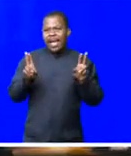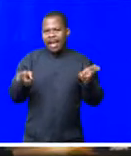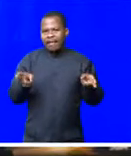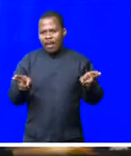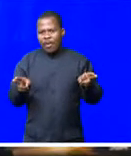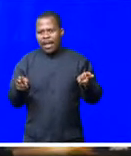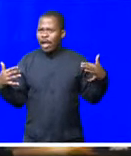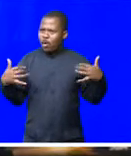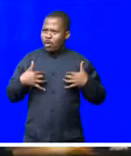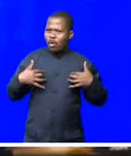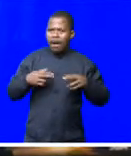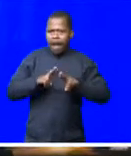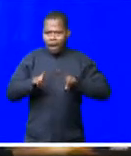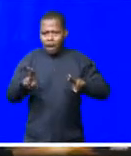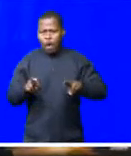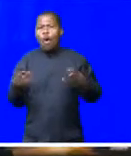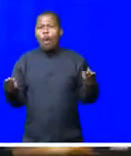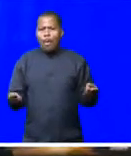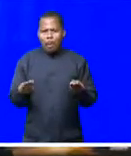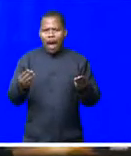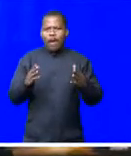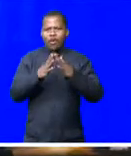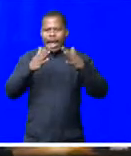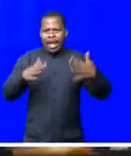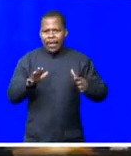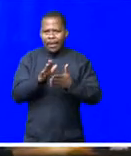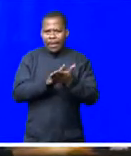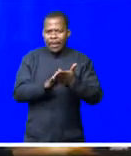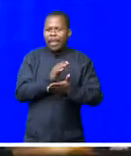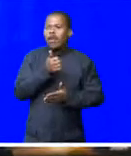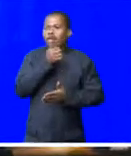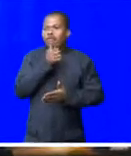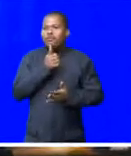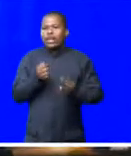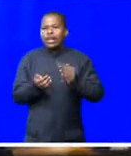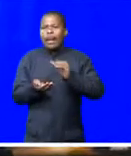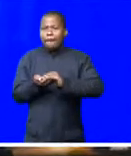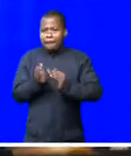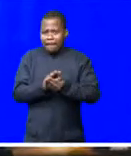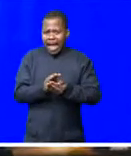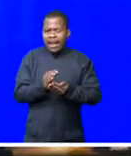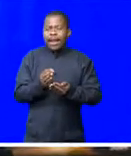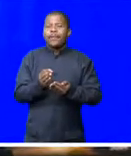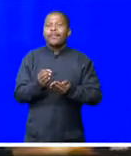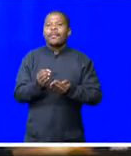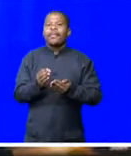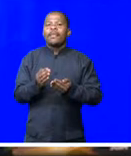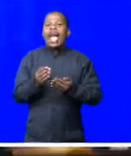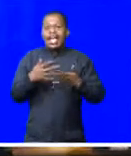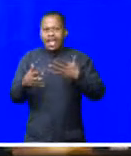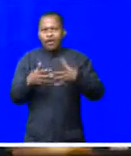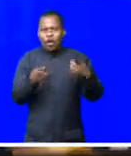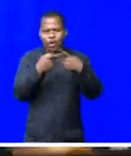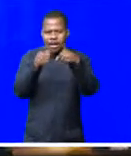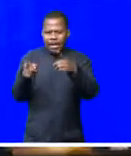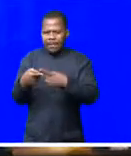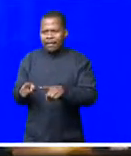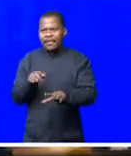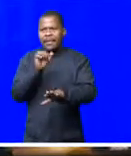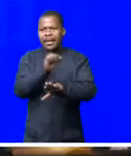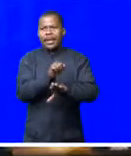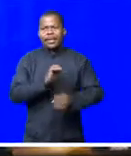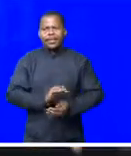tisetshenziswe sive kuleyanzawo tisebenzisele ibhizinisi. Lo msebenzi ubanjelwe khona emahhovisi kamasipala